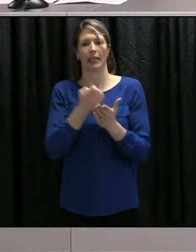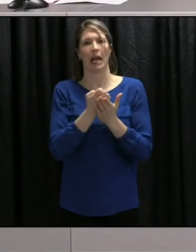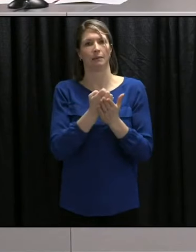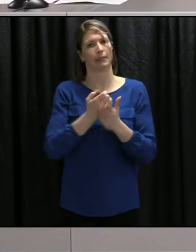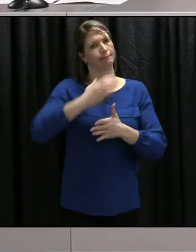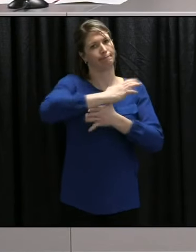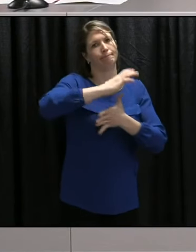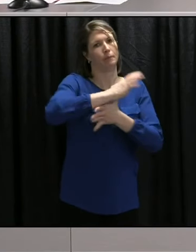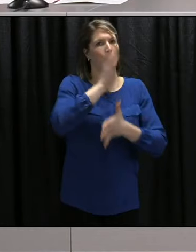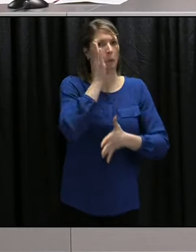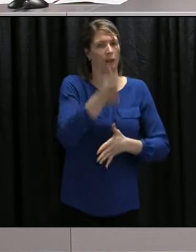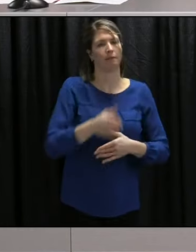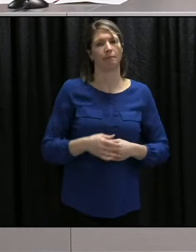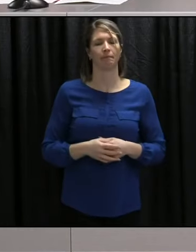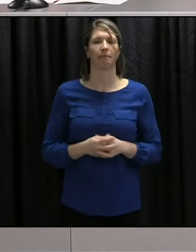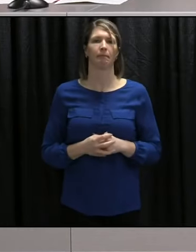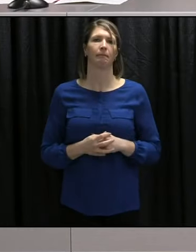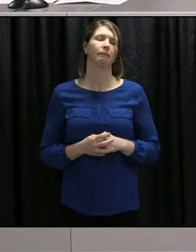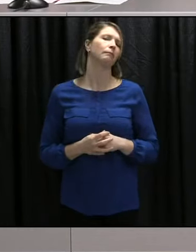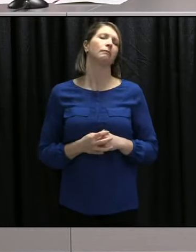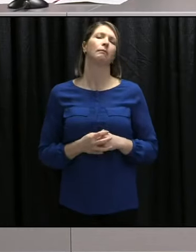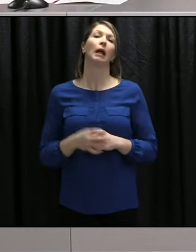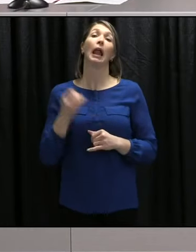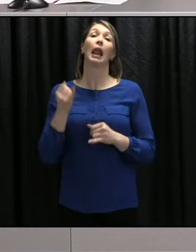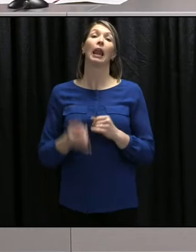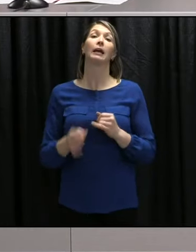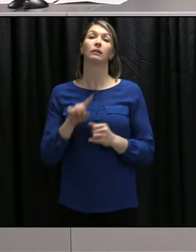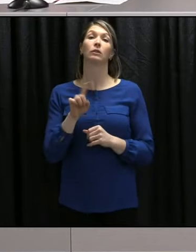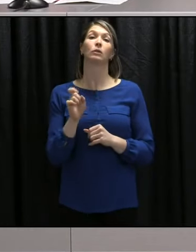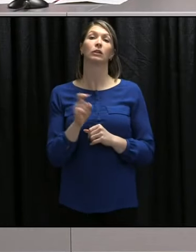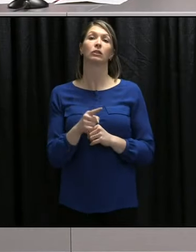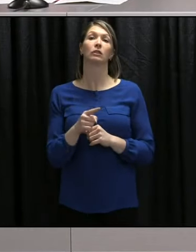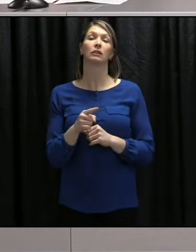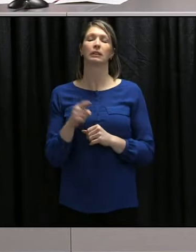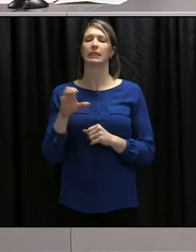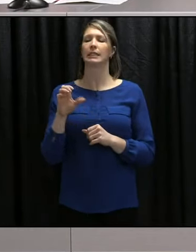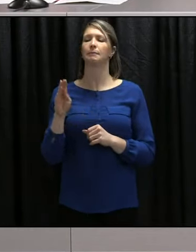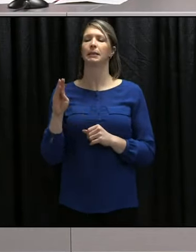Next question. From Peter Cowan, CBC. Please go ahead.